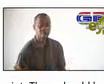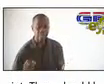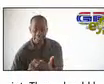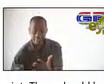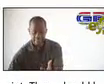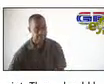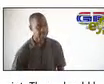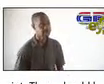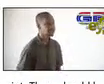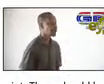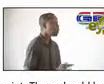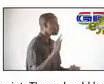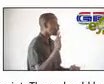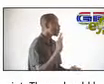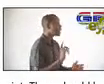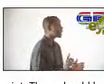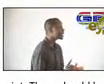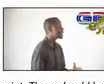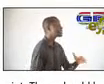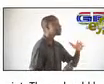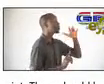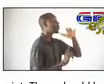Formal letter is so unique that